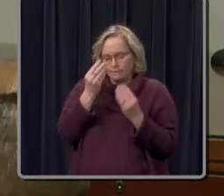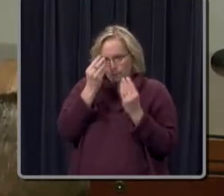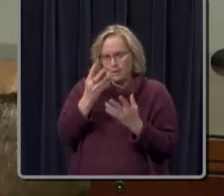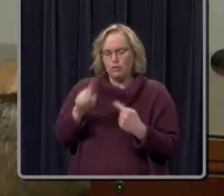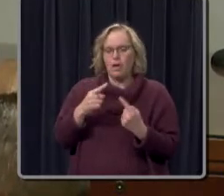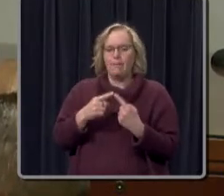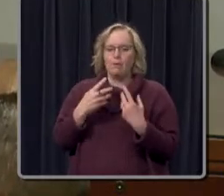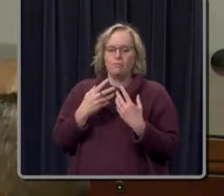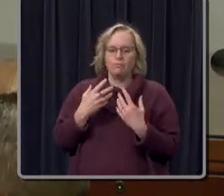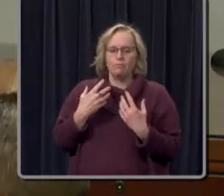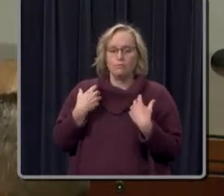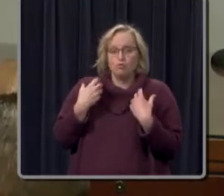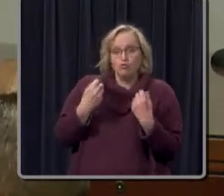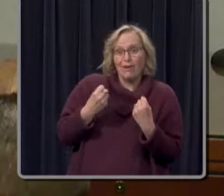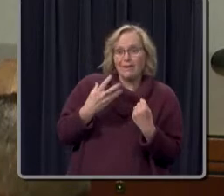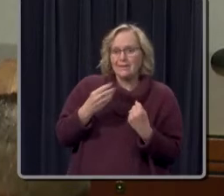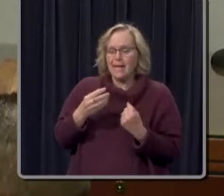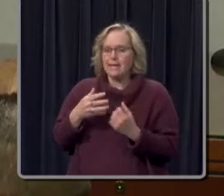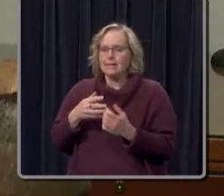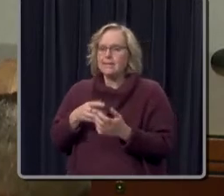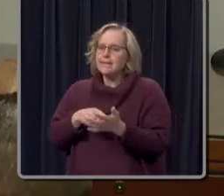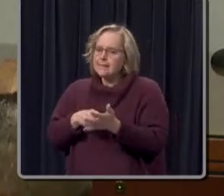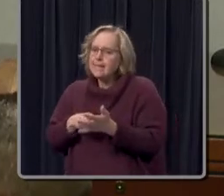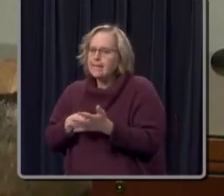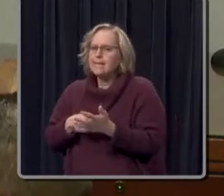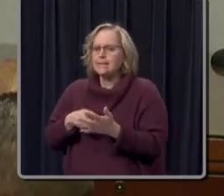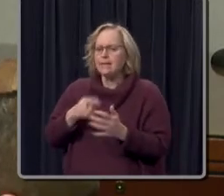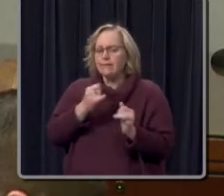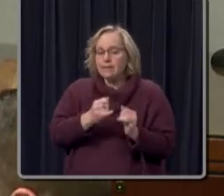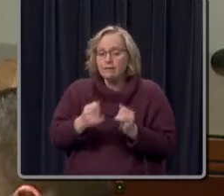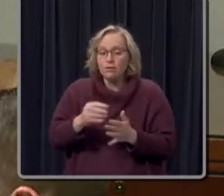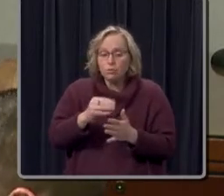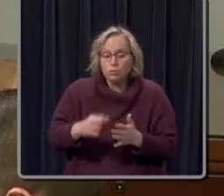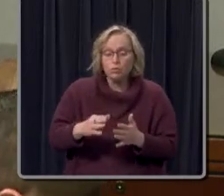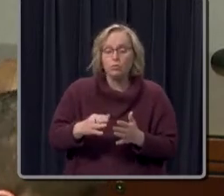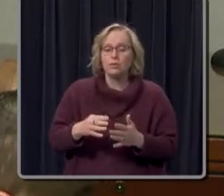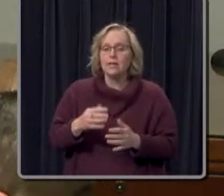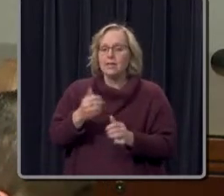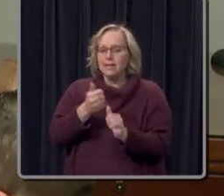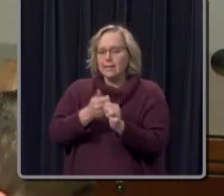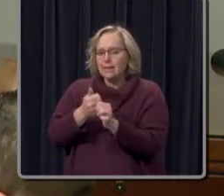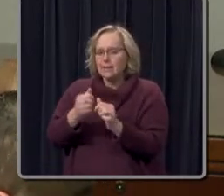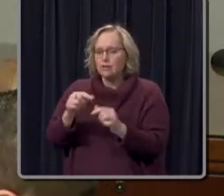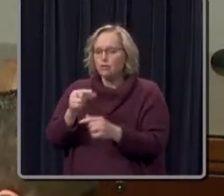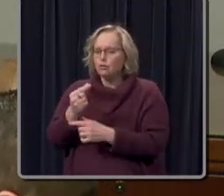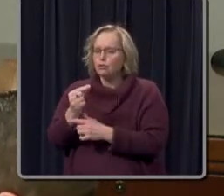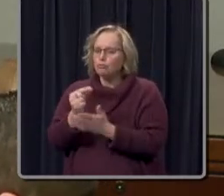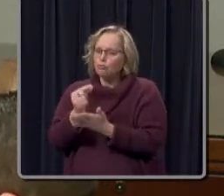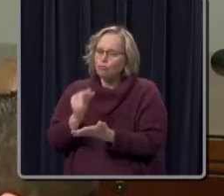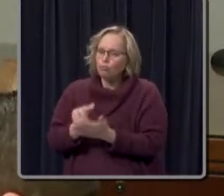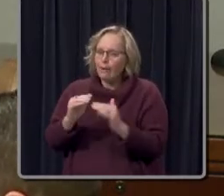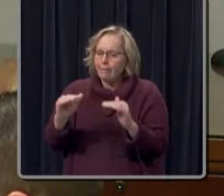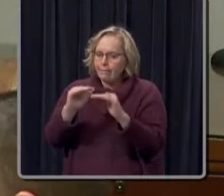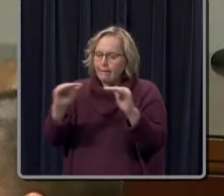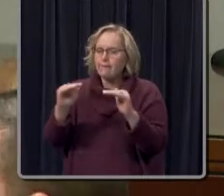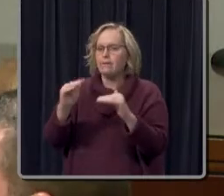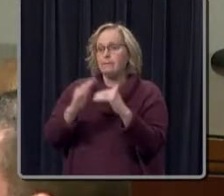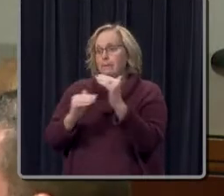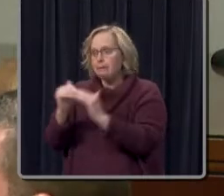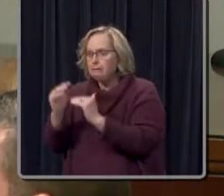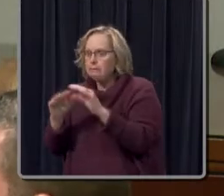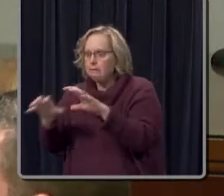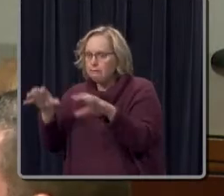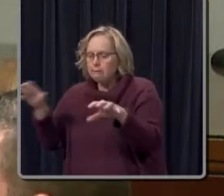needs of our individual students, of grade levels, schools, and buildings, and the whole district. And then the question really